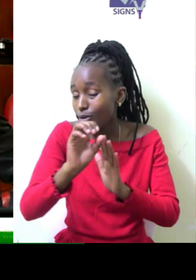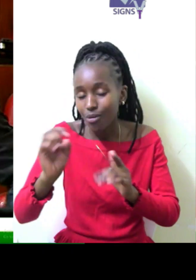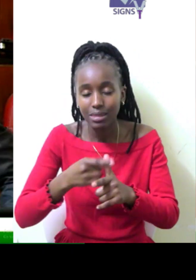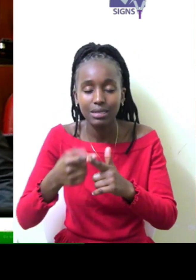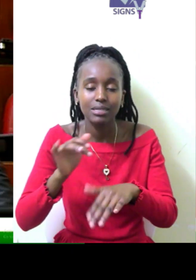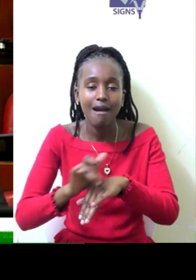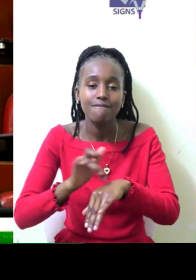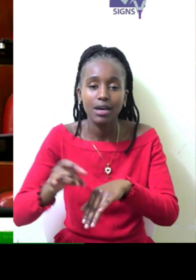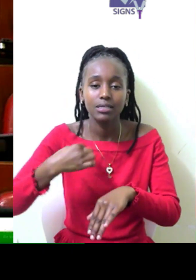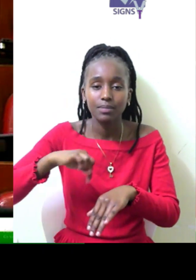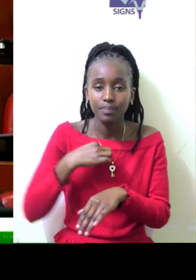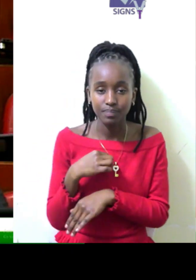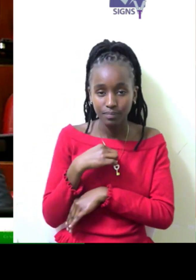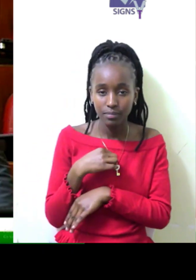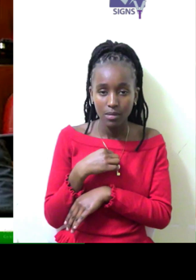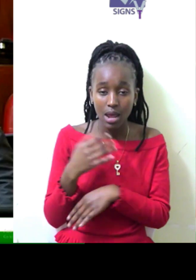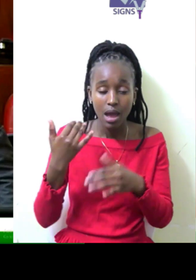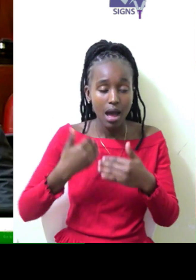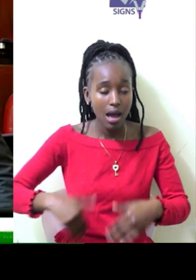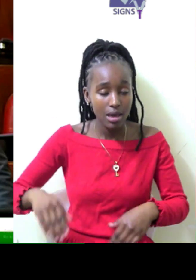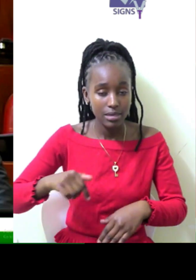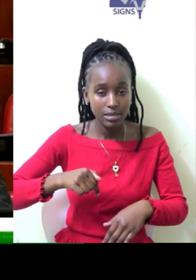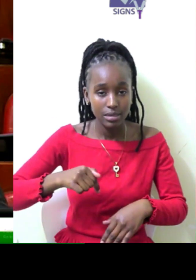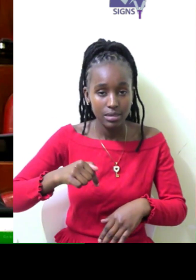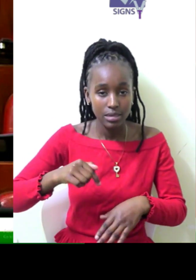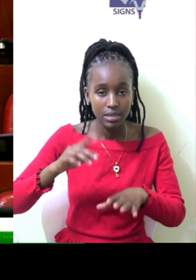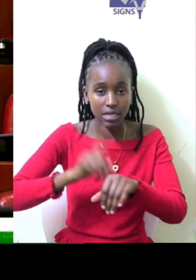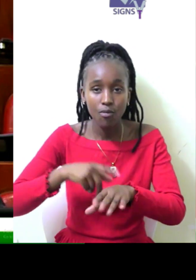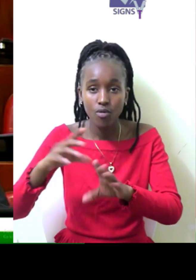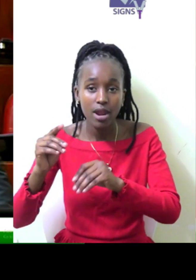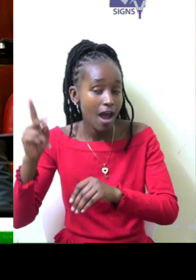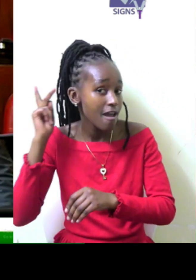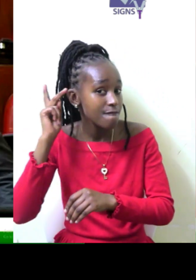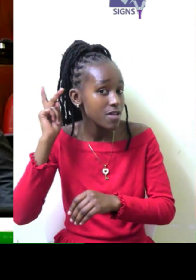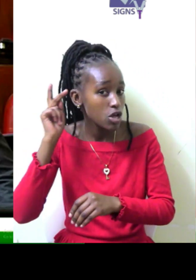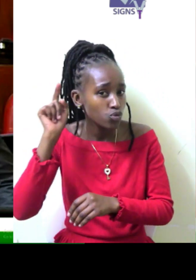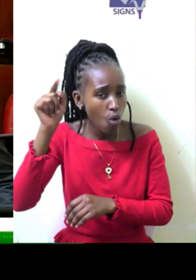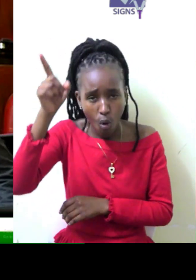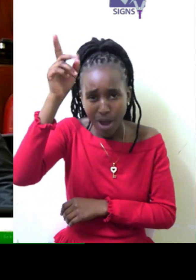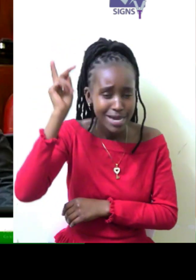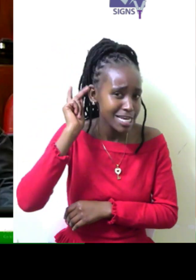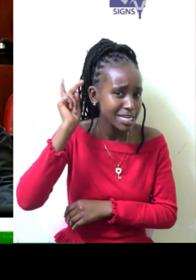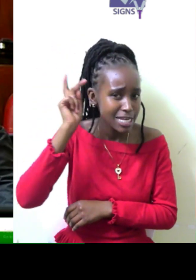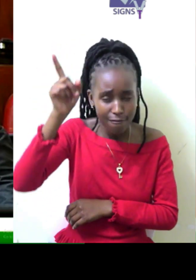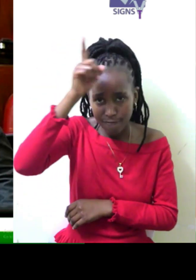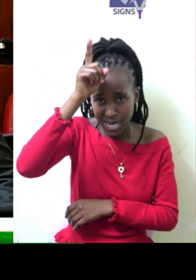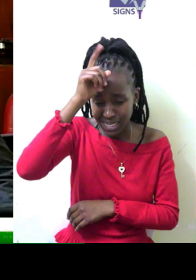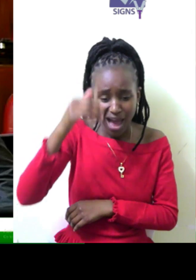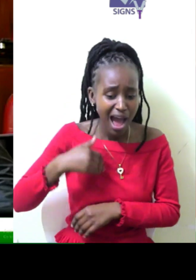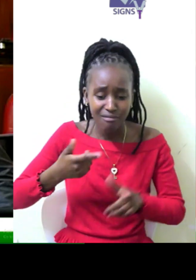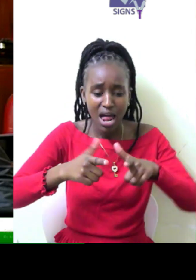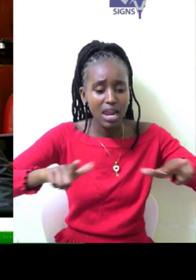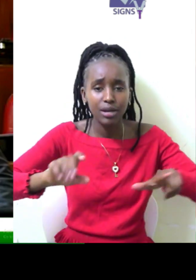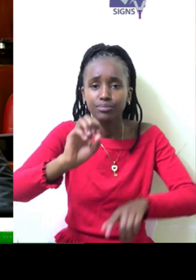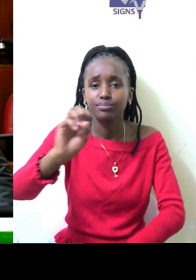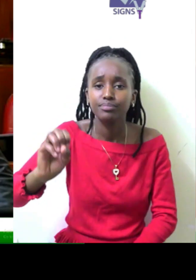saying this, that Gusii, Honorable Speaker, is turning to be a village slum. There is no land, but there are